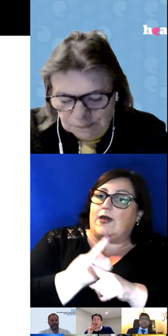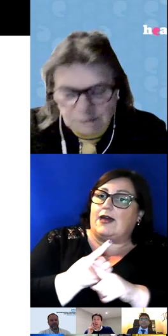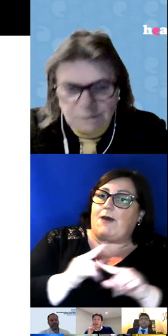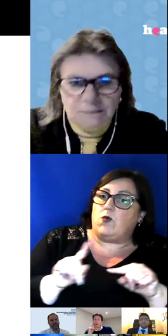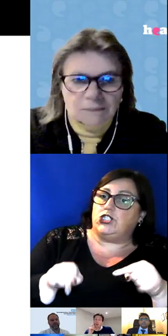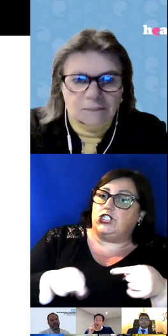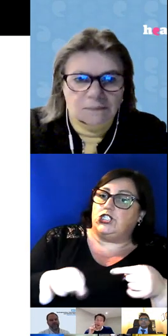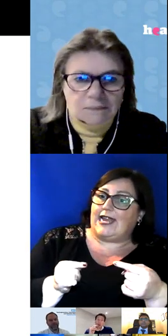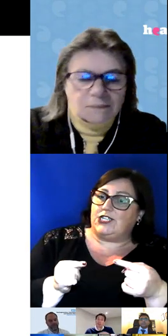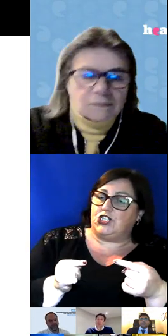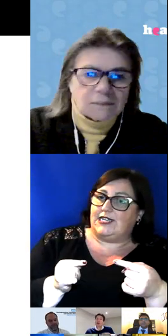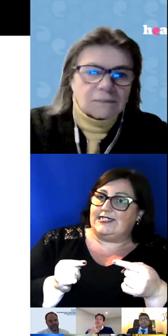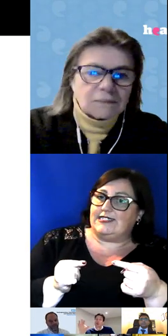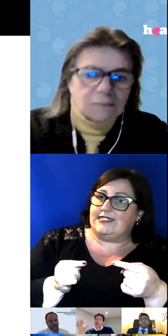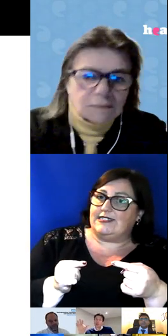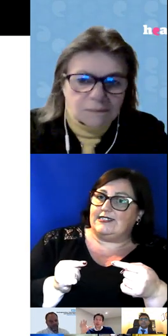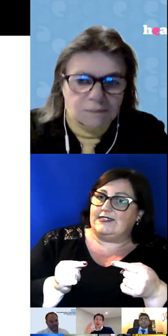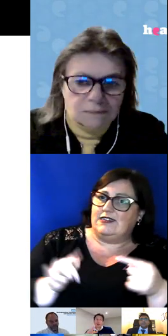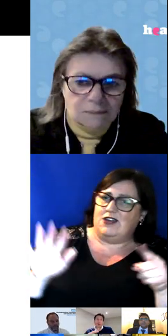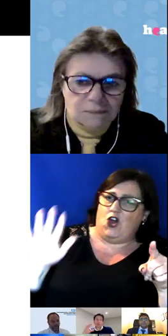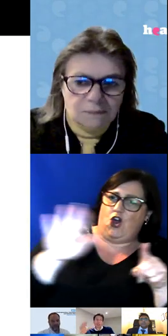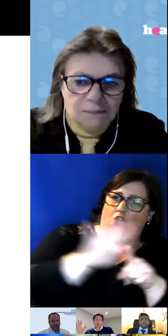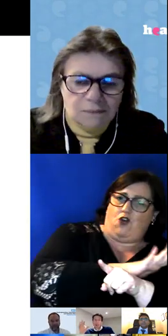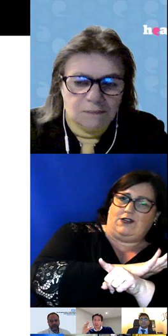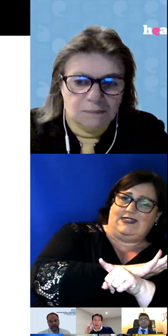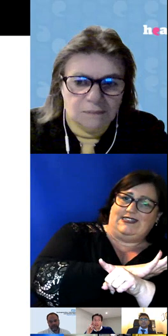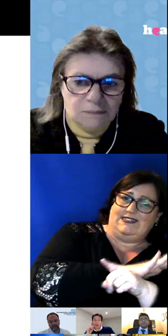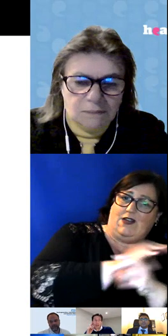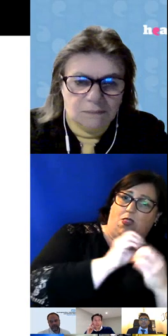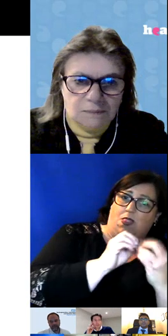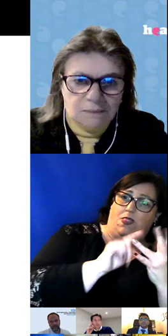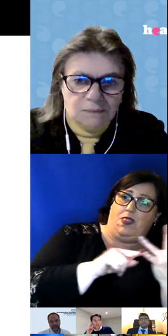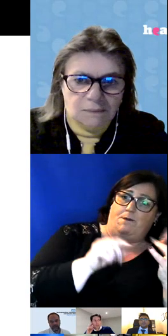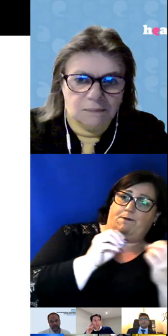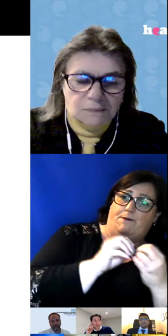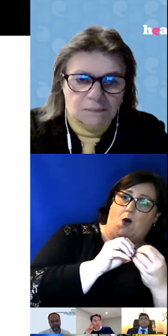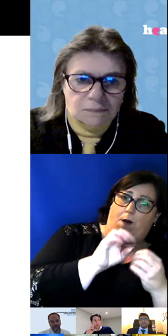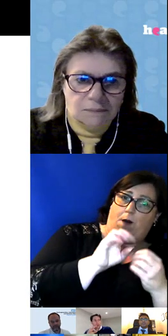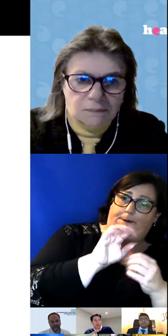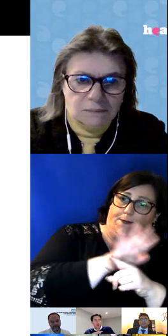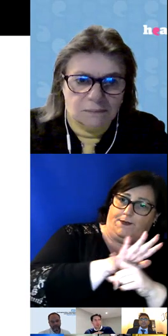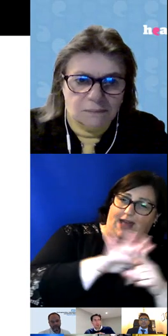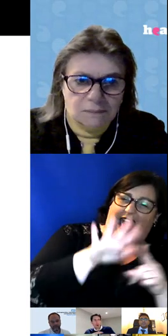we're aware of across the whole of the BOB geographical area,